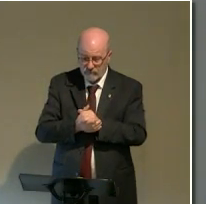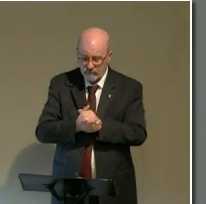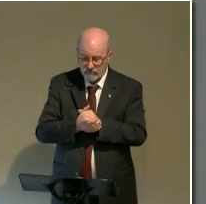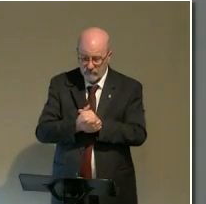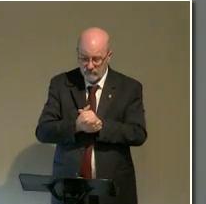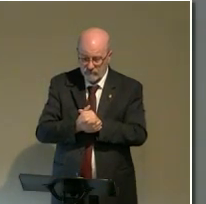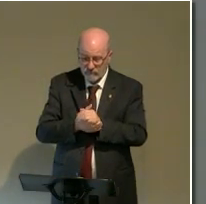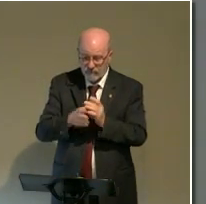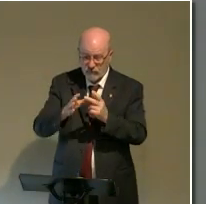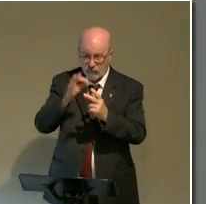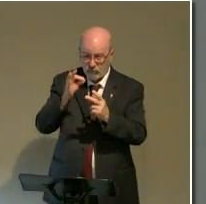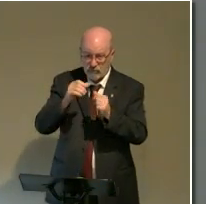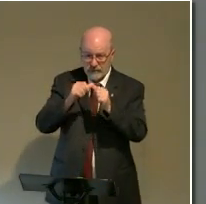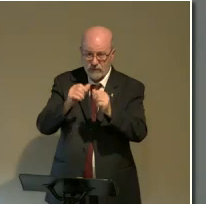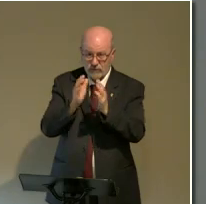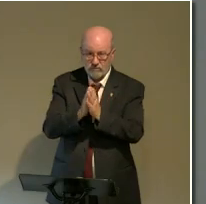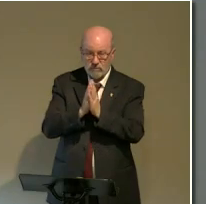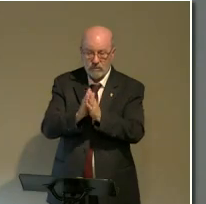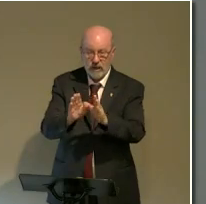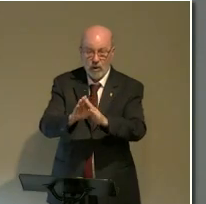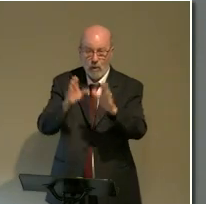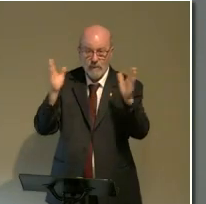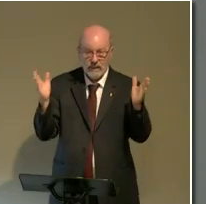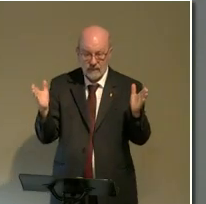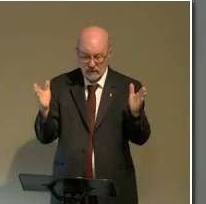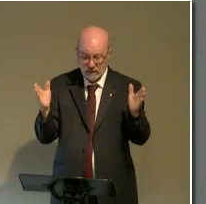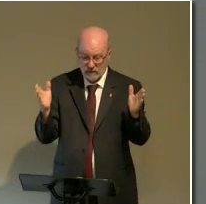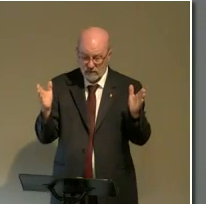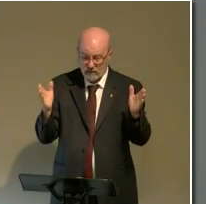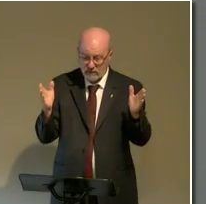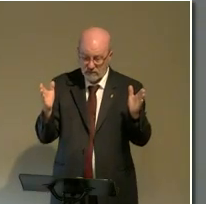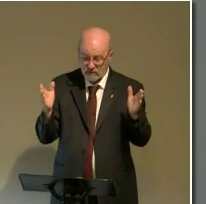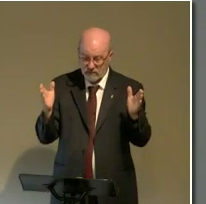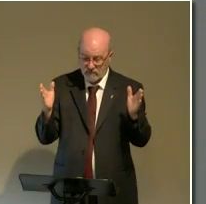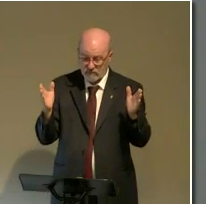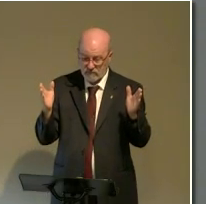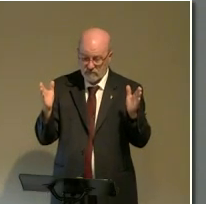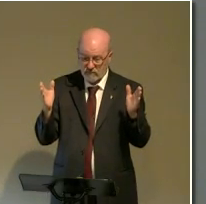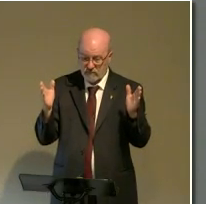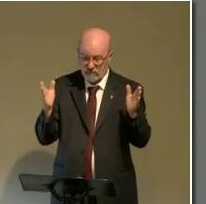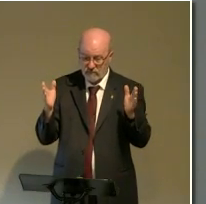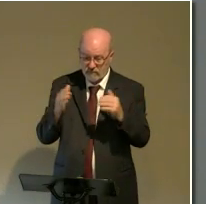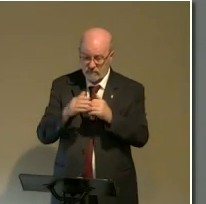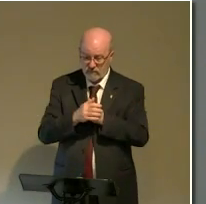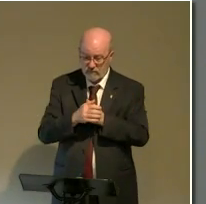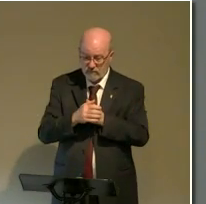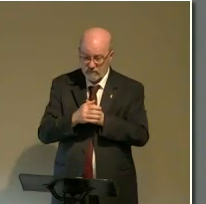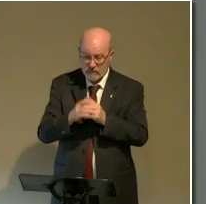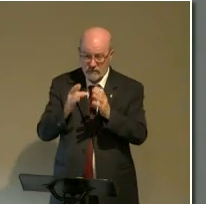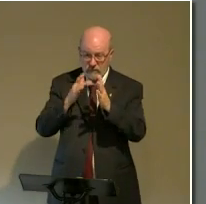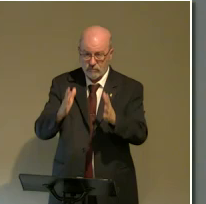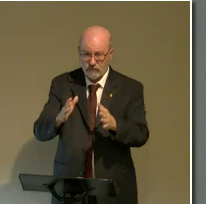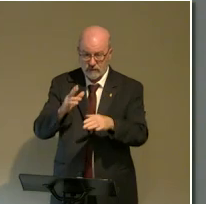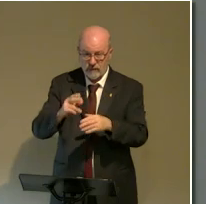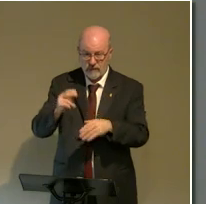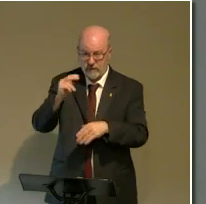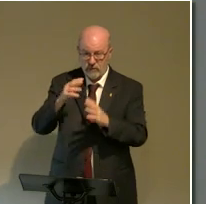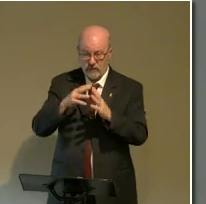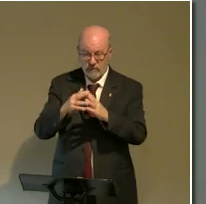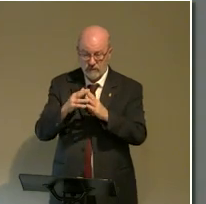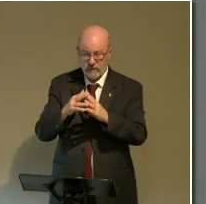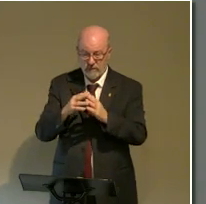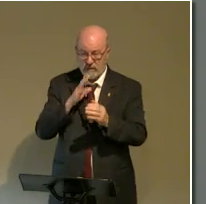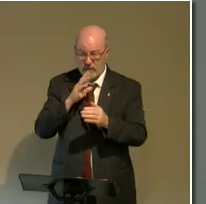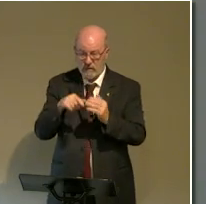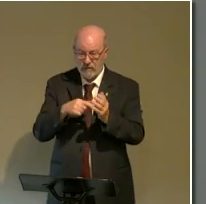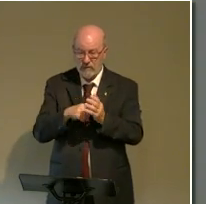would be to choose to continue to pray openly. So Christians in North America, and I